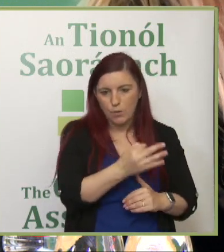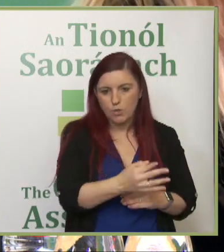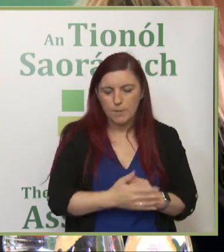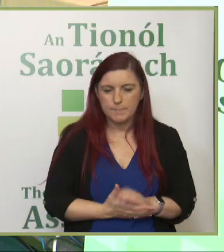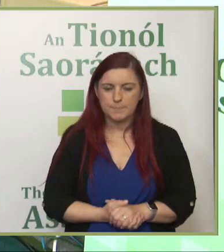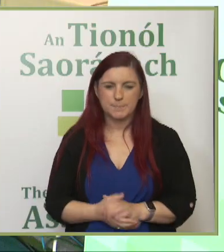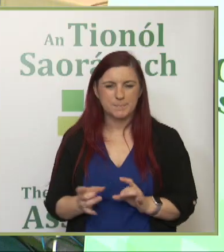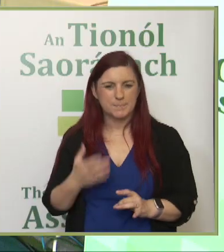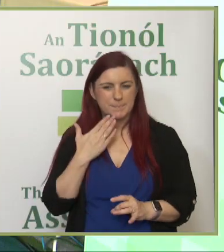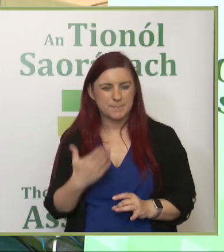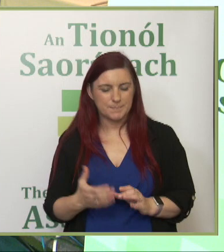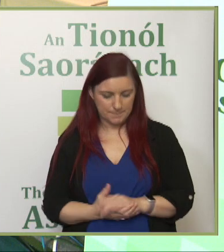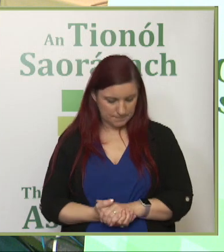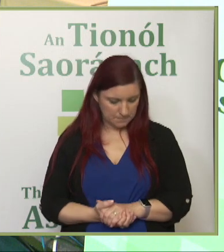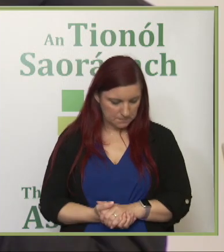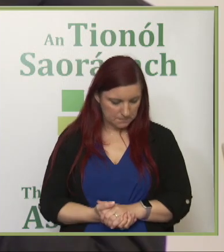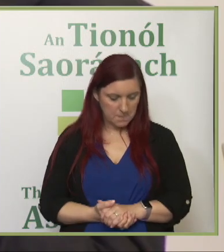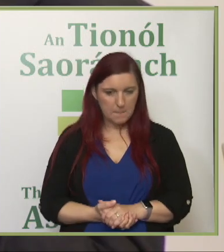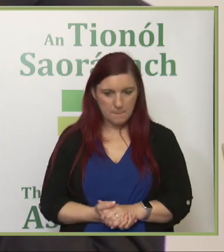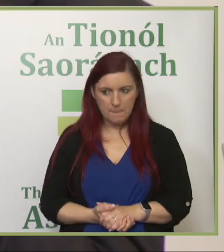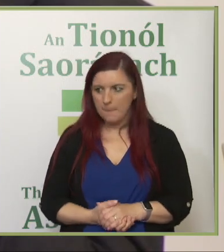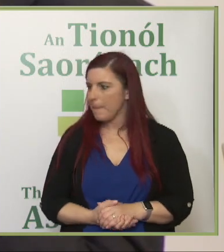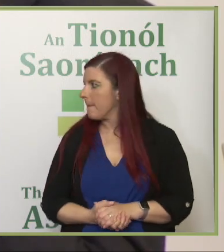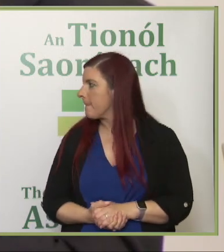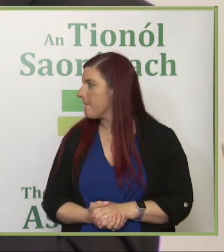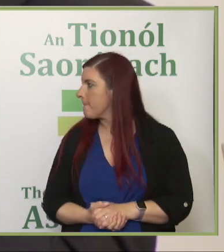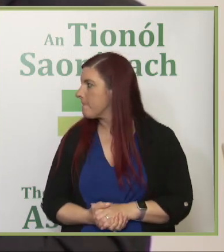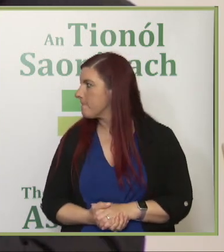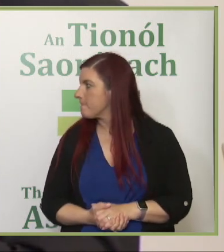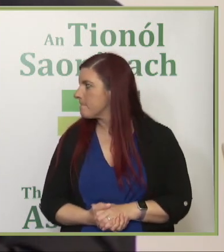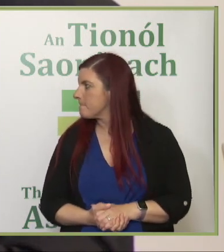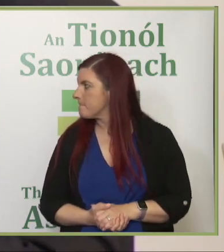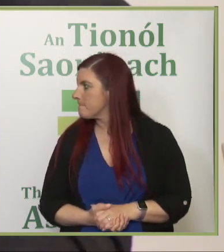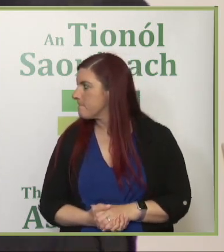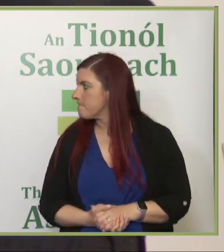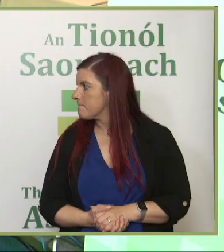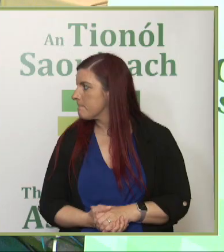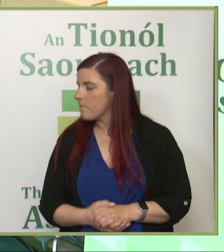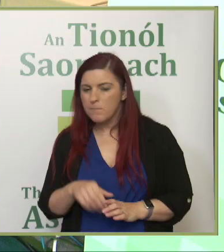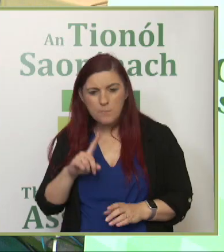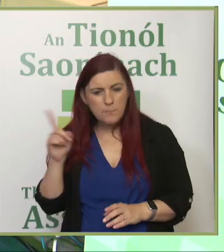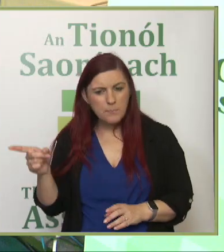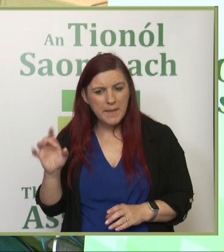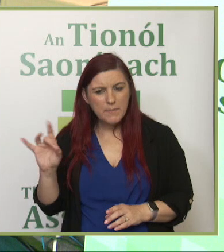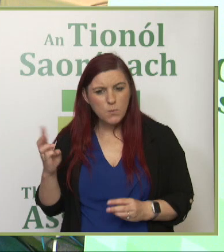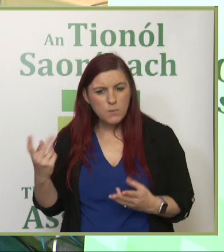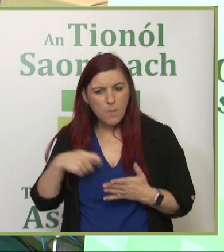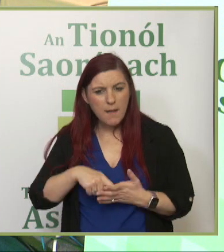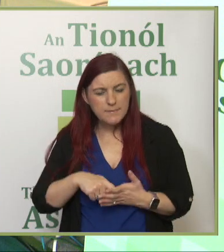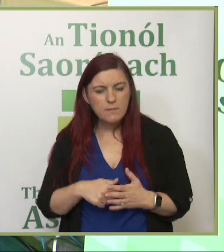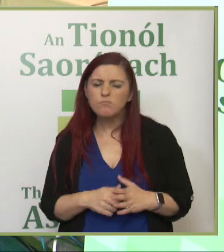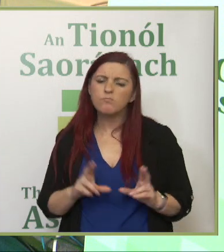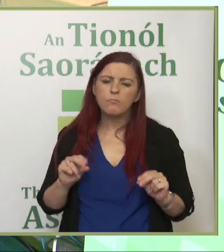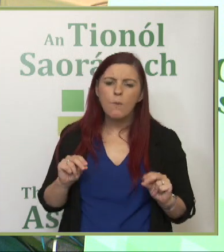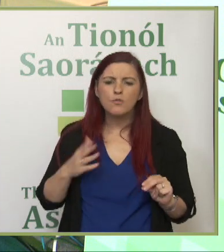Thank you, Thank Paul. you. And feel free to come in if you have any particular comments. I interpret as... Not really, Paul. I mean, all I would say perhaps